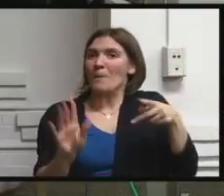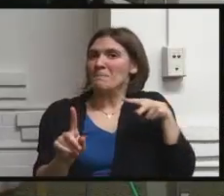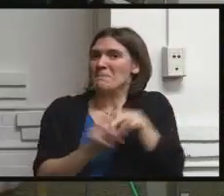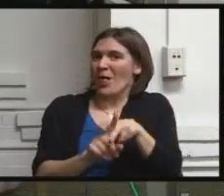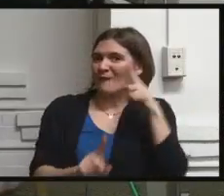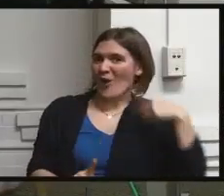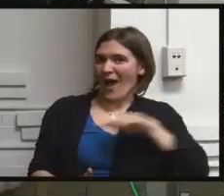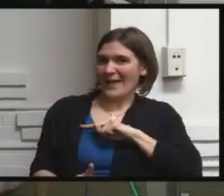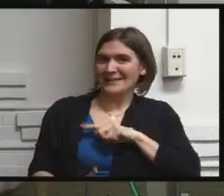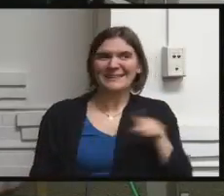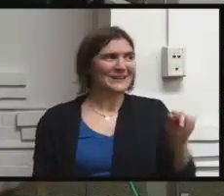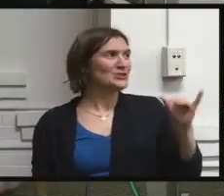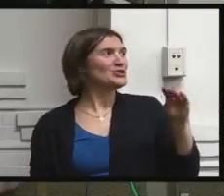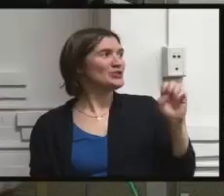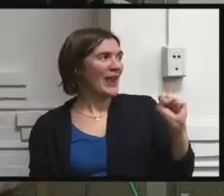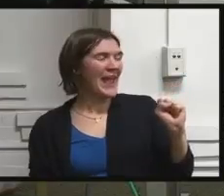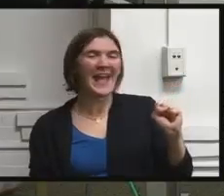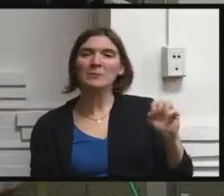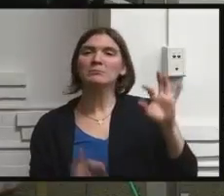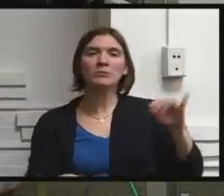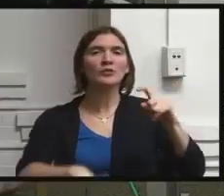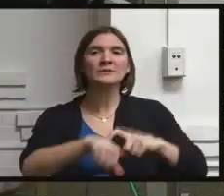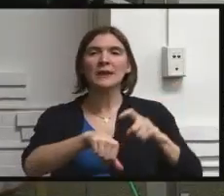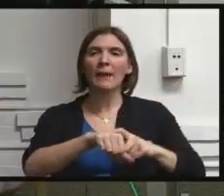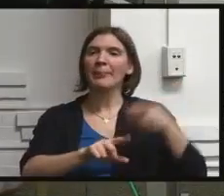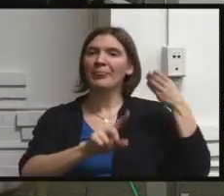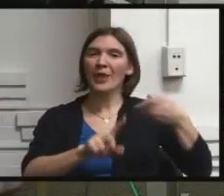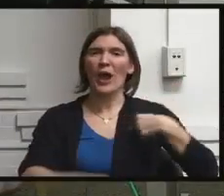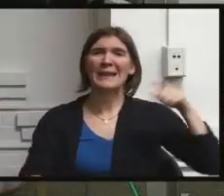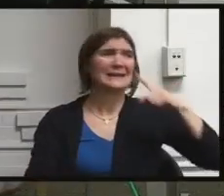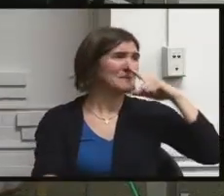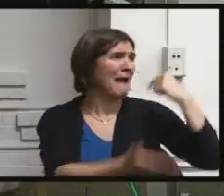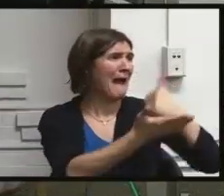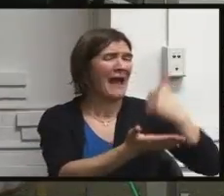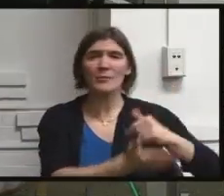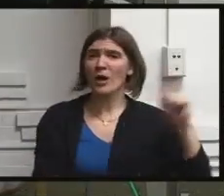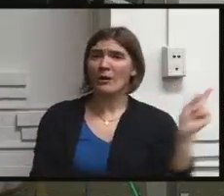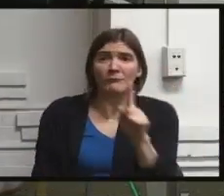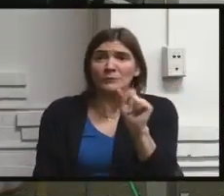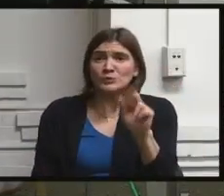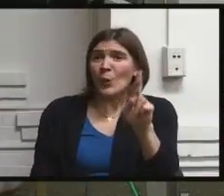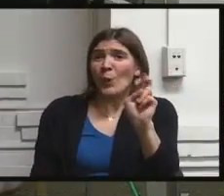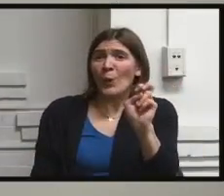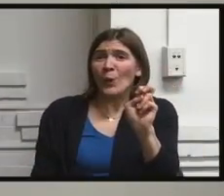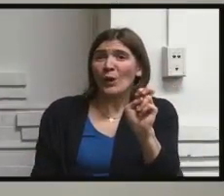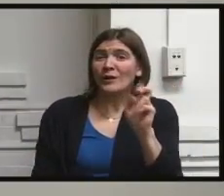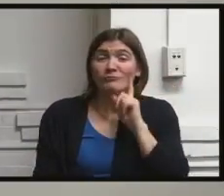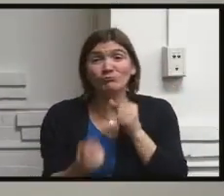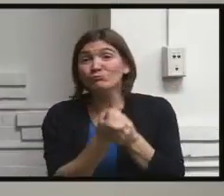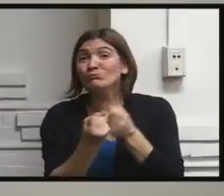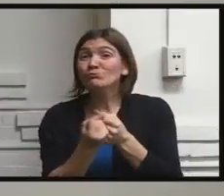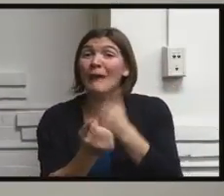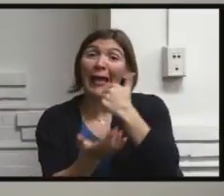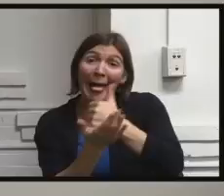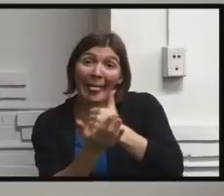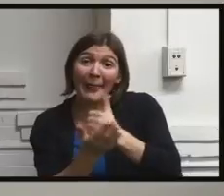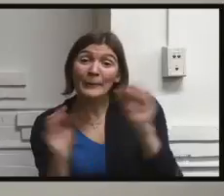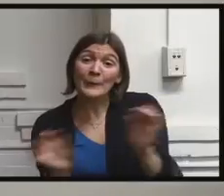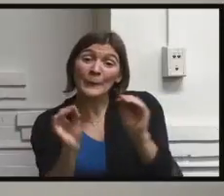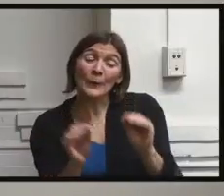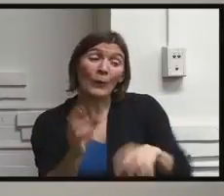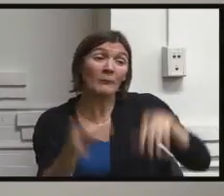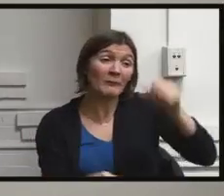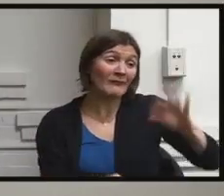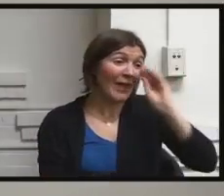to be around just at the right time when I certainly need a hand, whether it's putting up lights or pulling up some flowers,